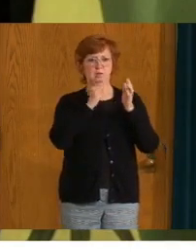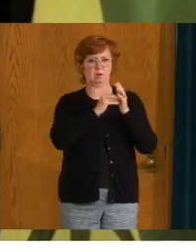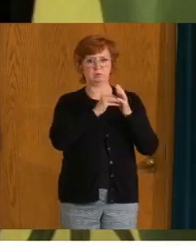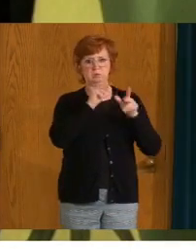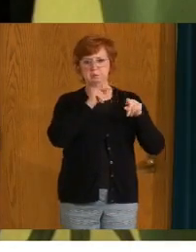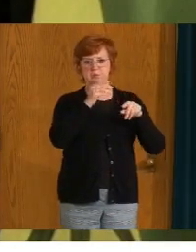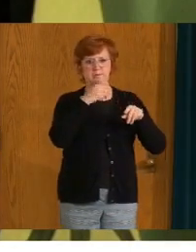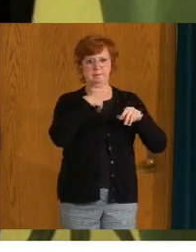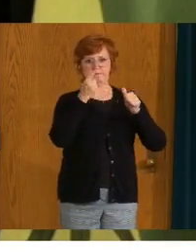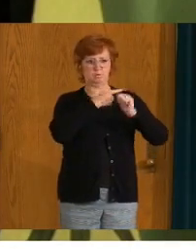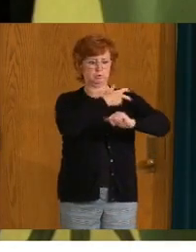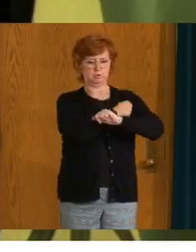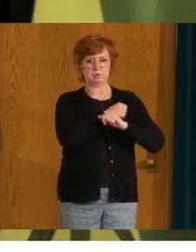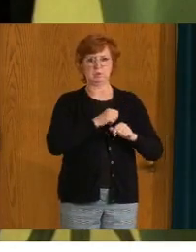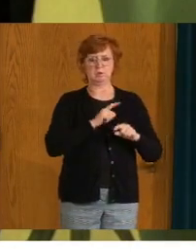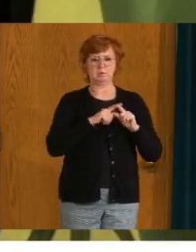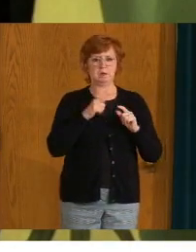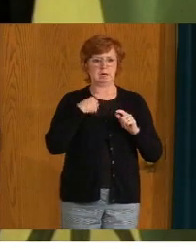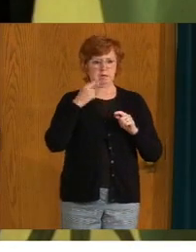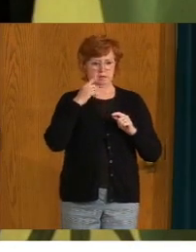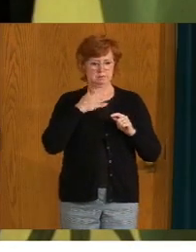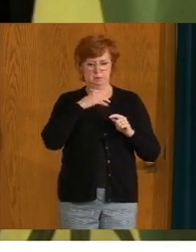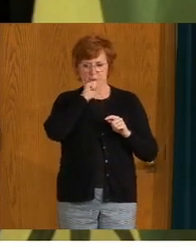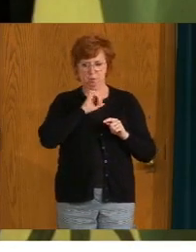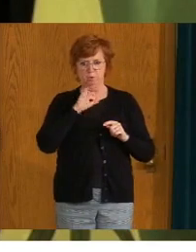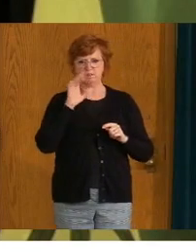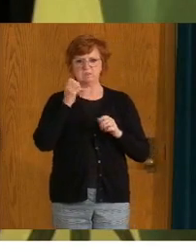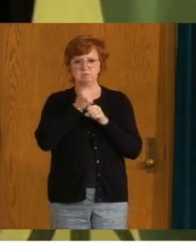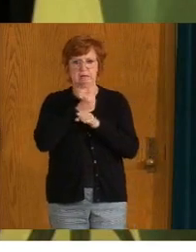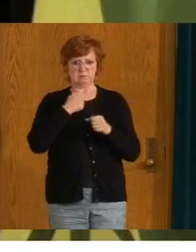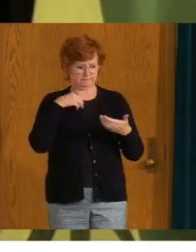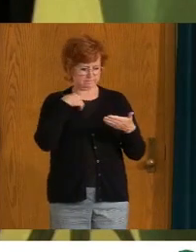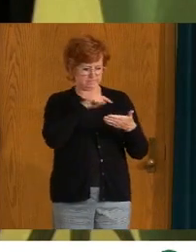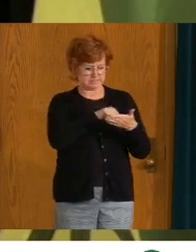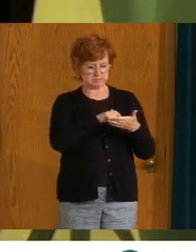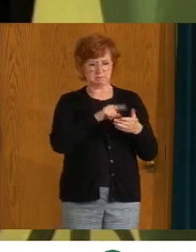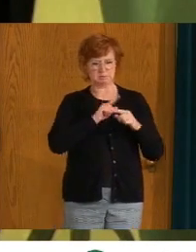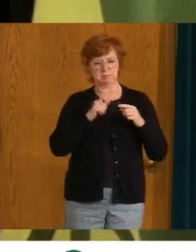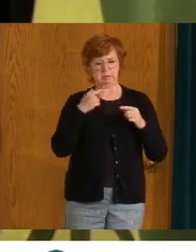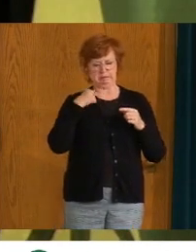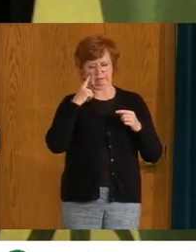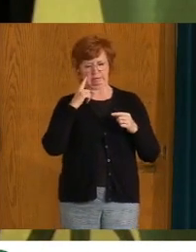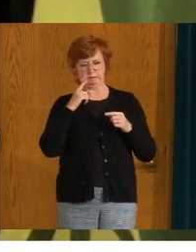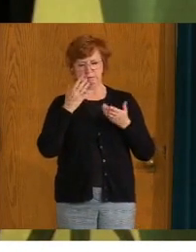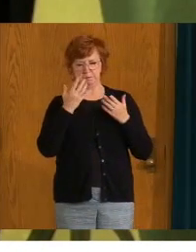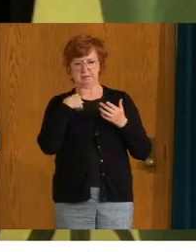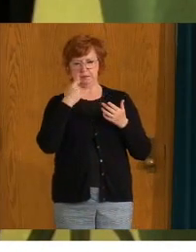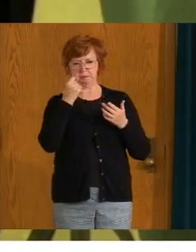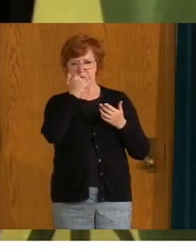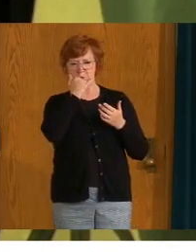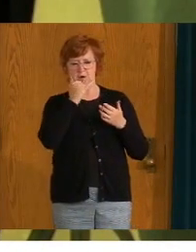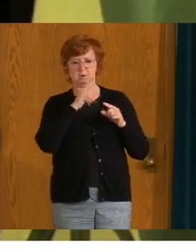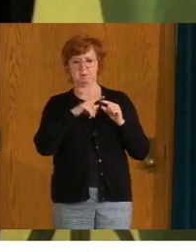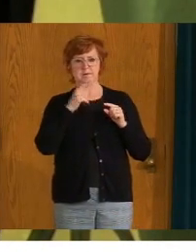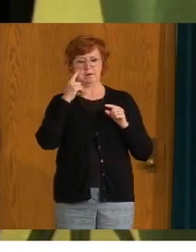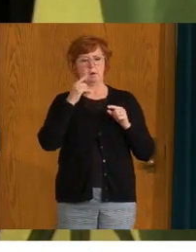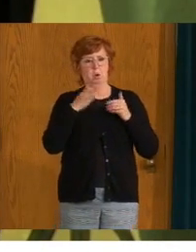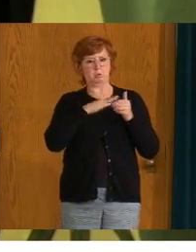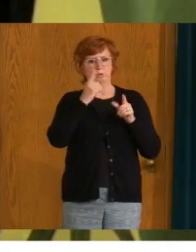this data might be a week old, Dr. Shahab, but I had said earlier we have 92% of new cases are people